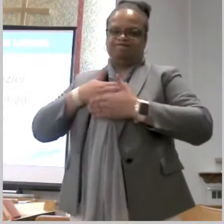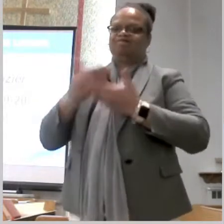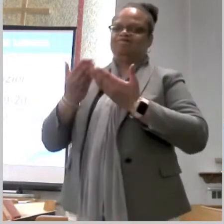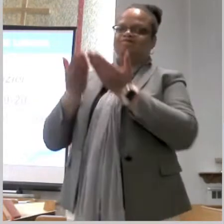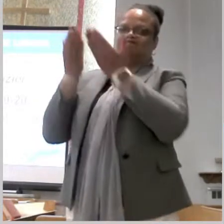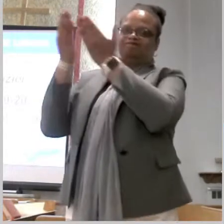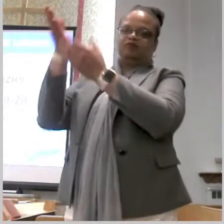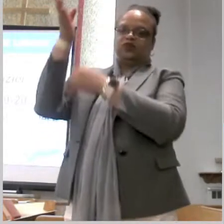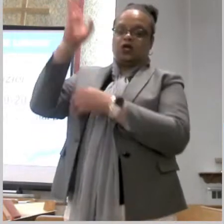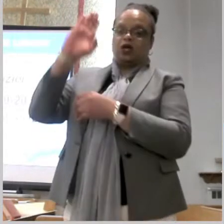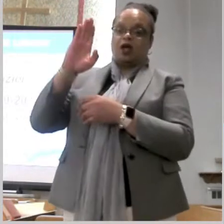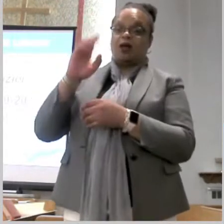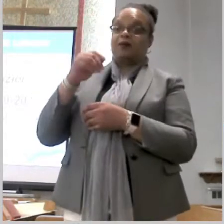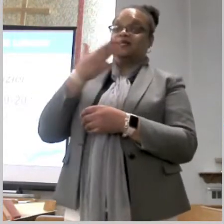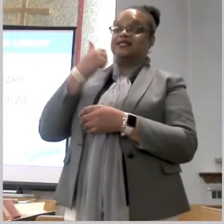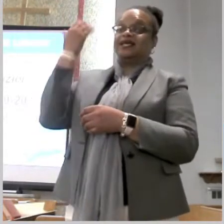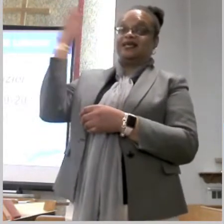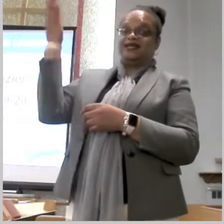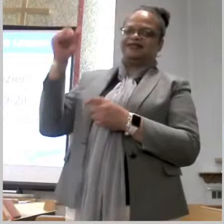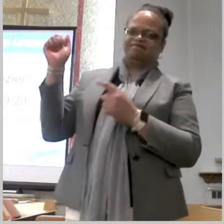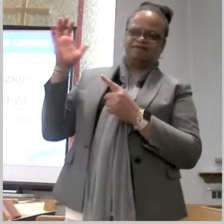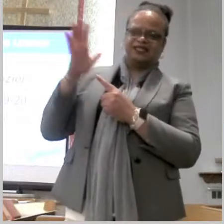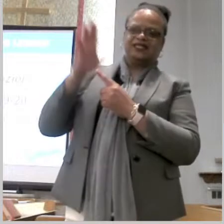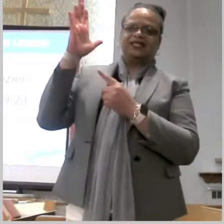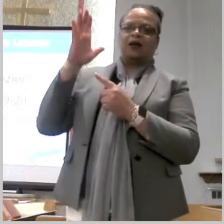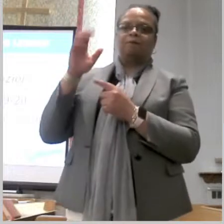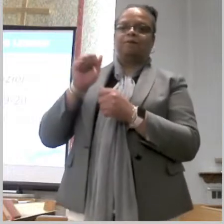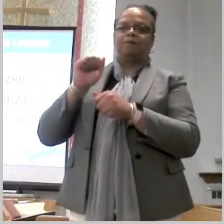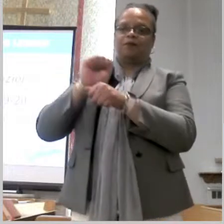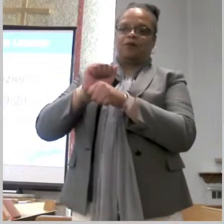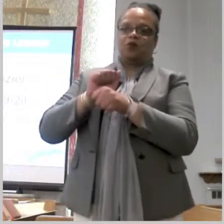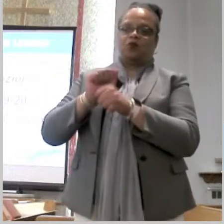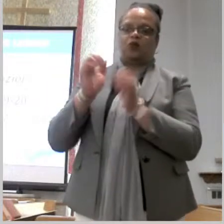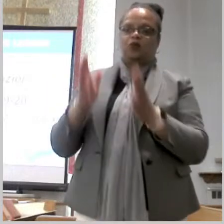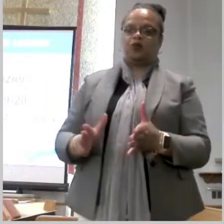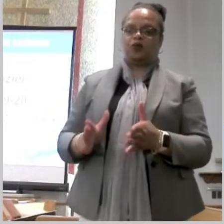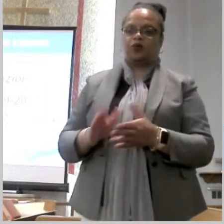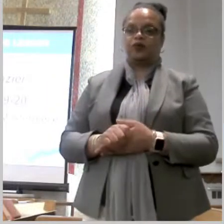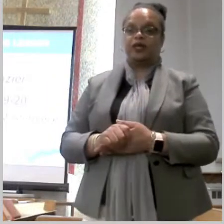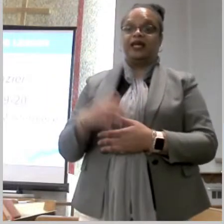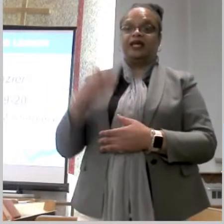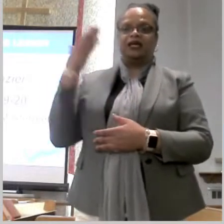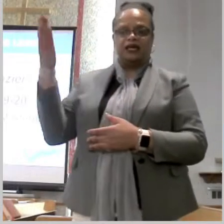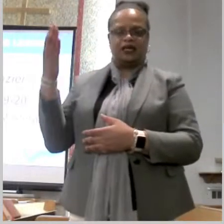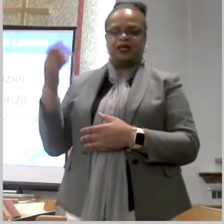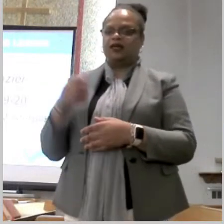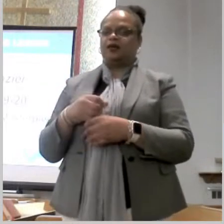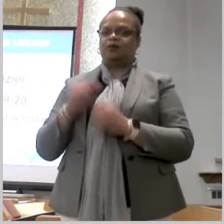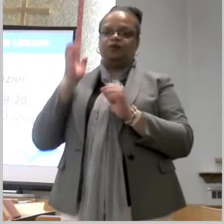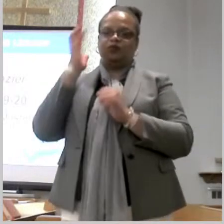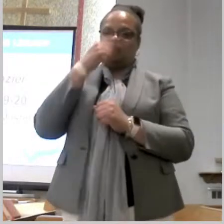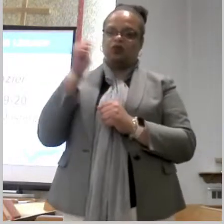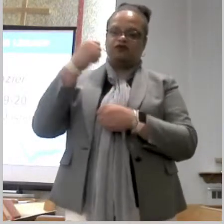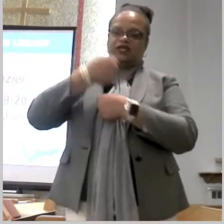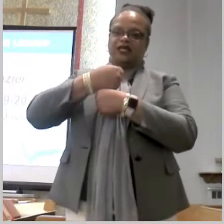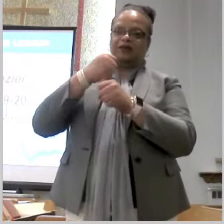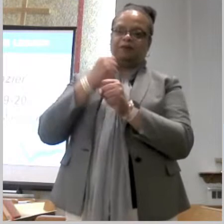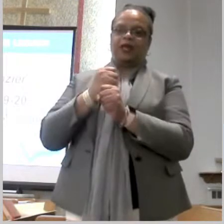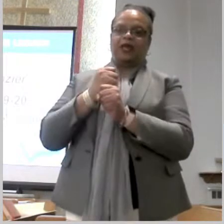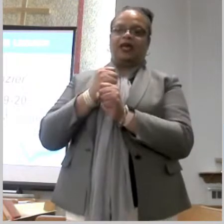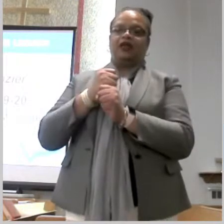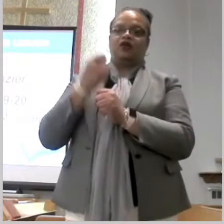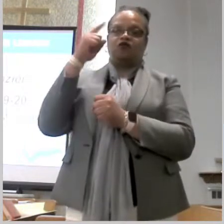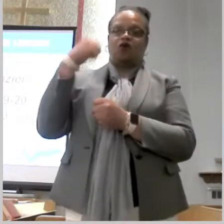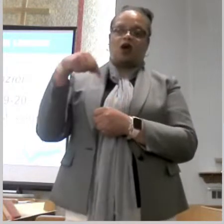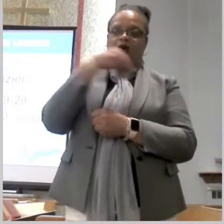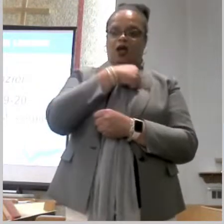God, the ultimate artist, for his immeasurable love and the masterpiece of salvation that he has so beautifully crafted.